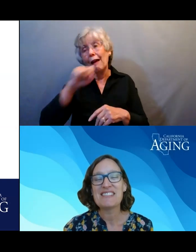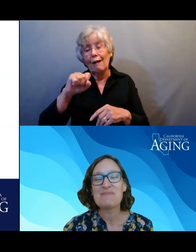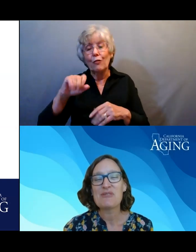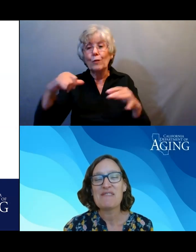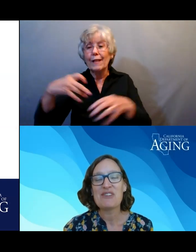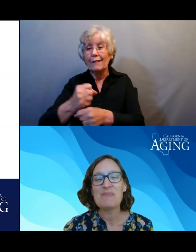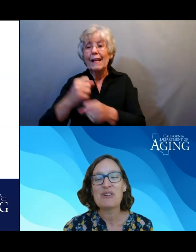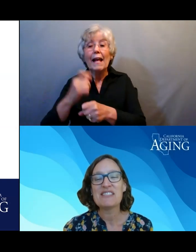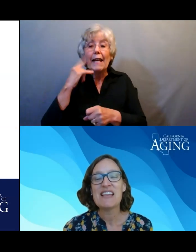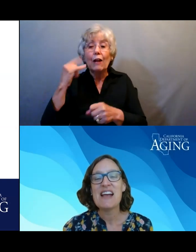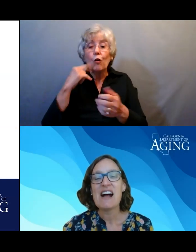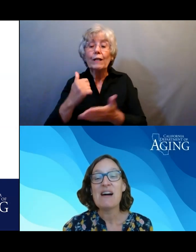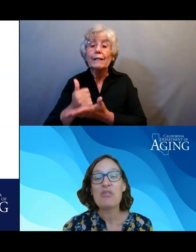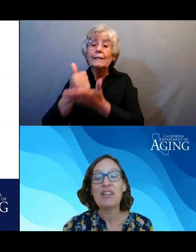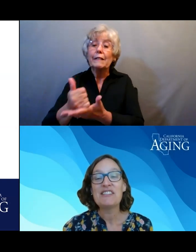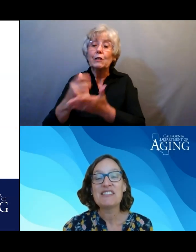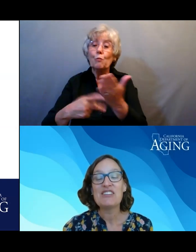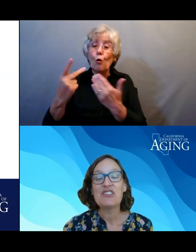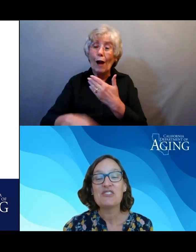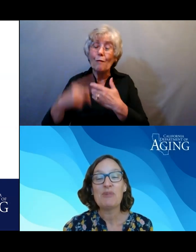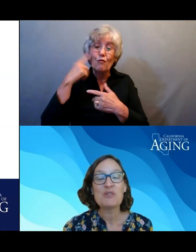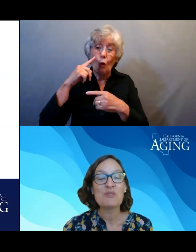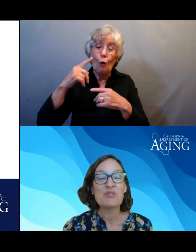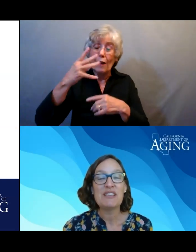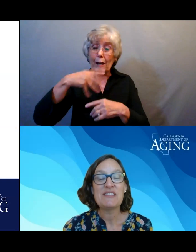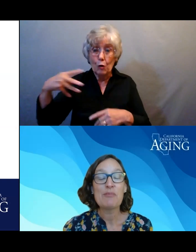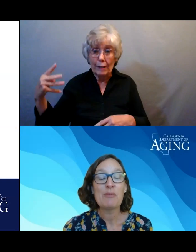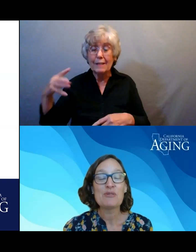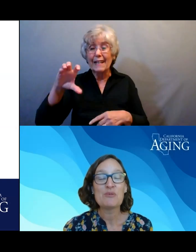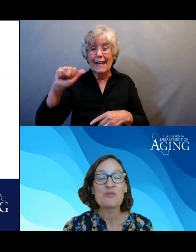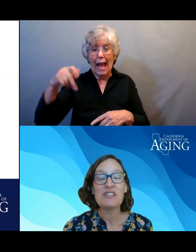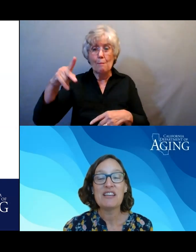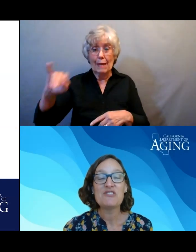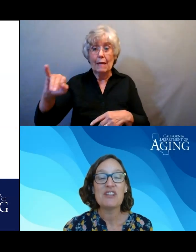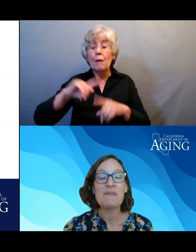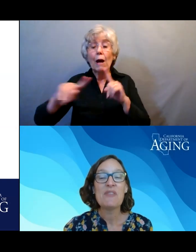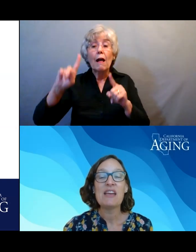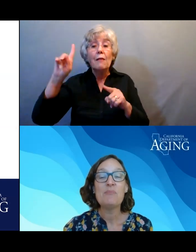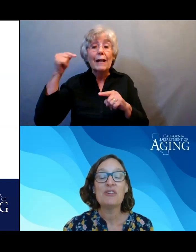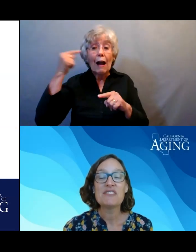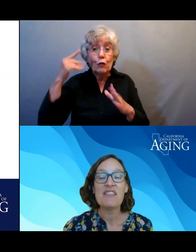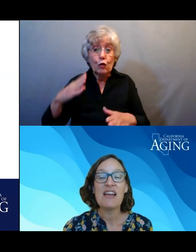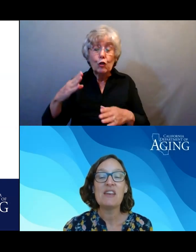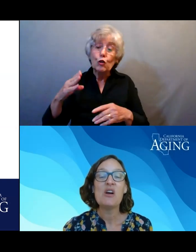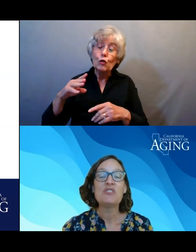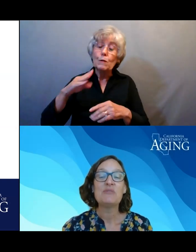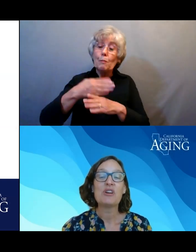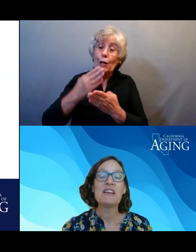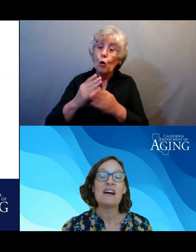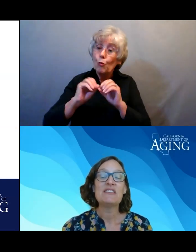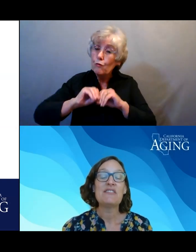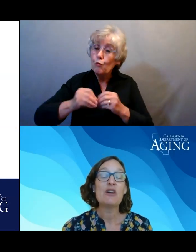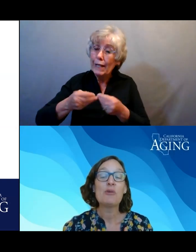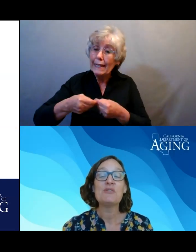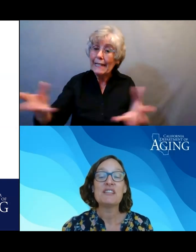California Assistance Program for Immigrants. But the legislature's budget was released, their proposal was released yesterday, and builds on that to